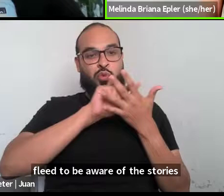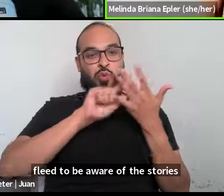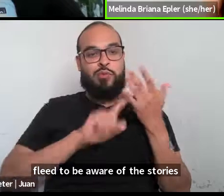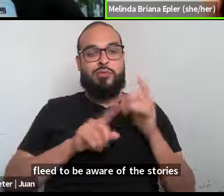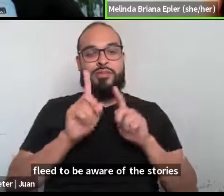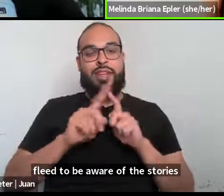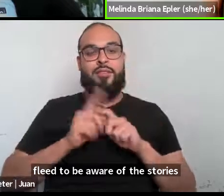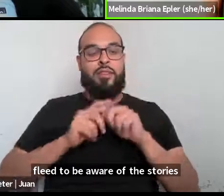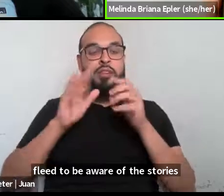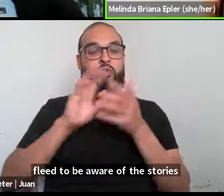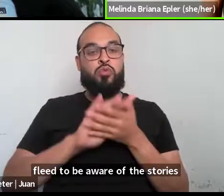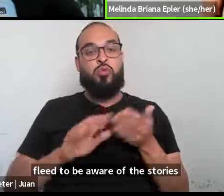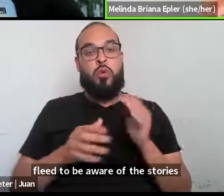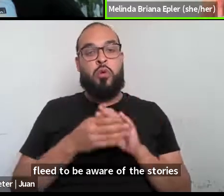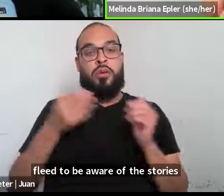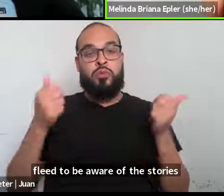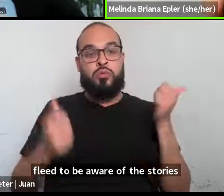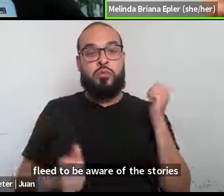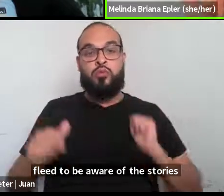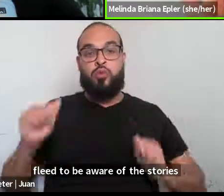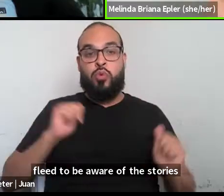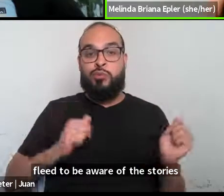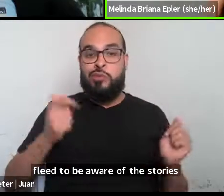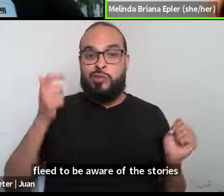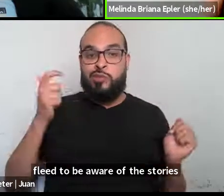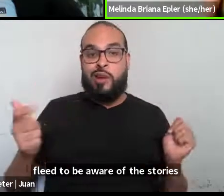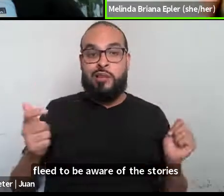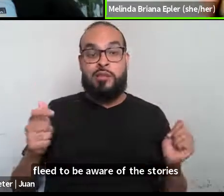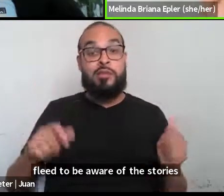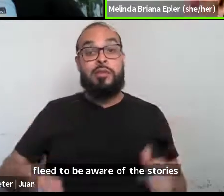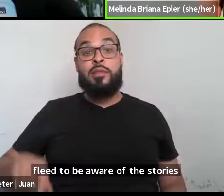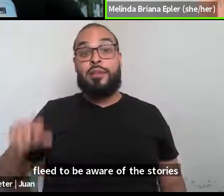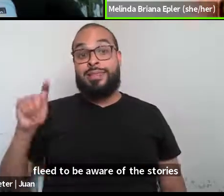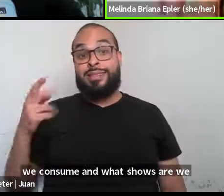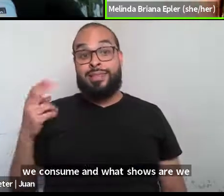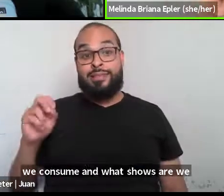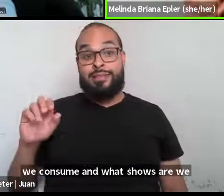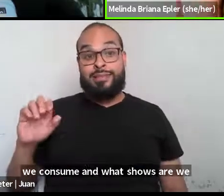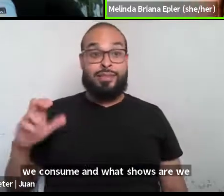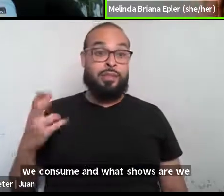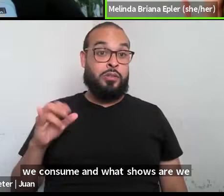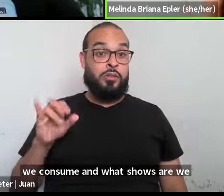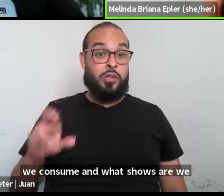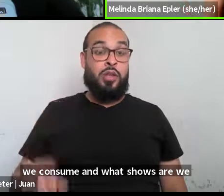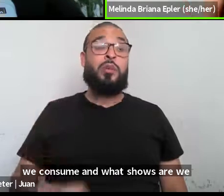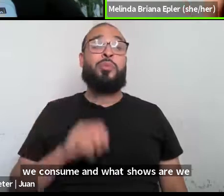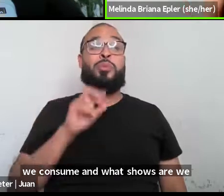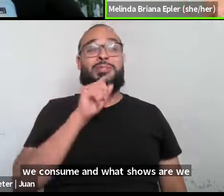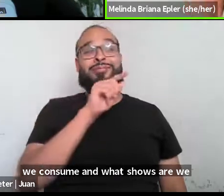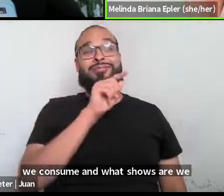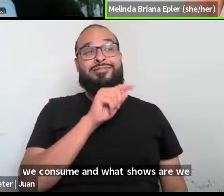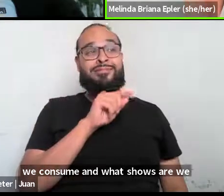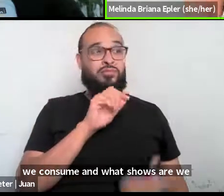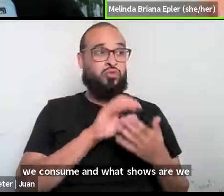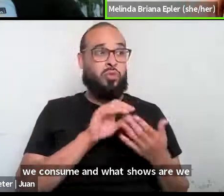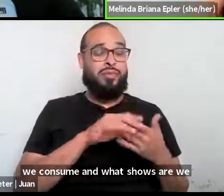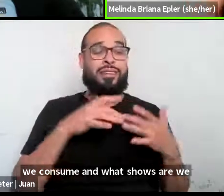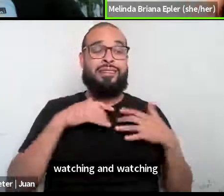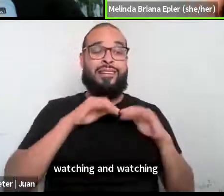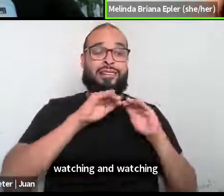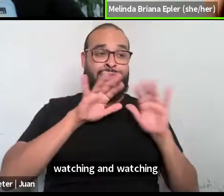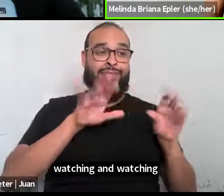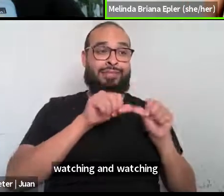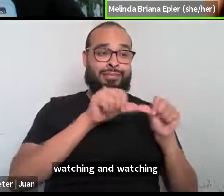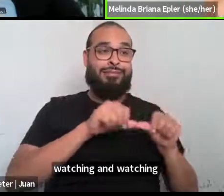What shows are we watching on Netflix? Are we watching The Chair? Or are we watching something that's perpetuating the same narratives and continuing